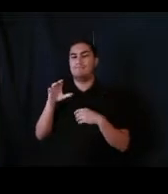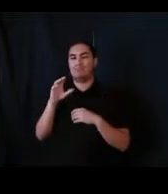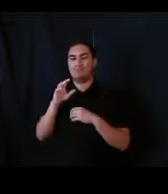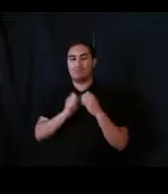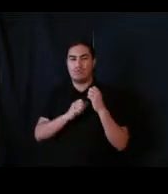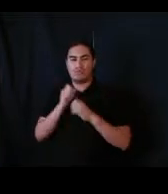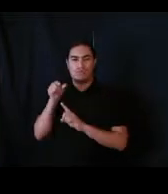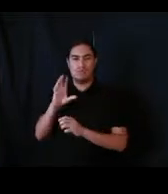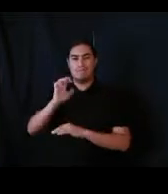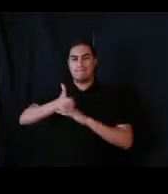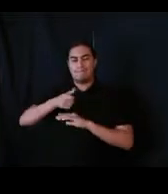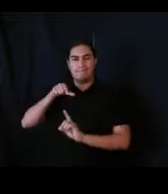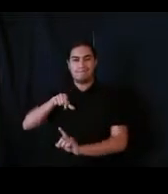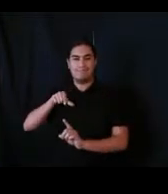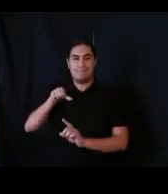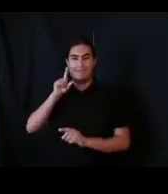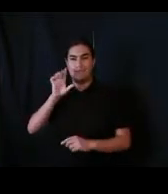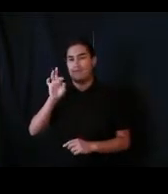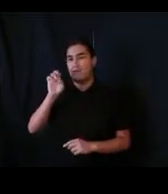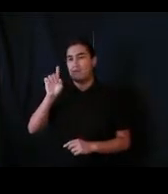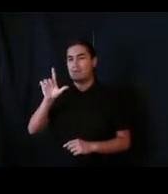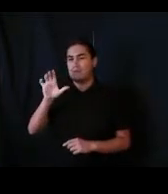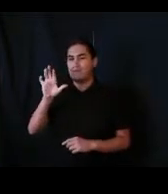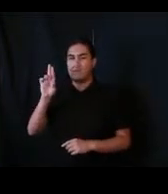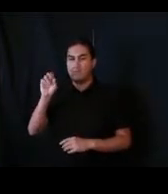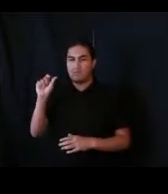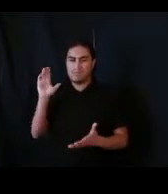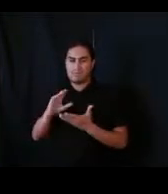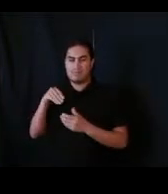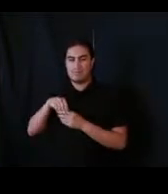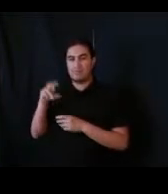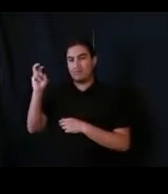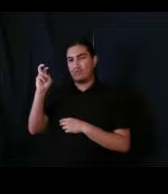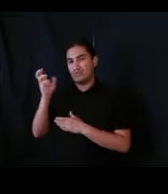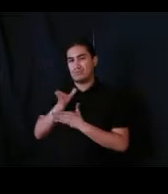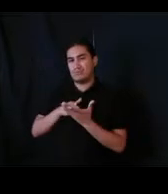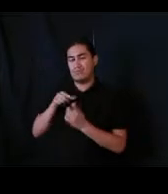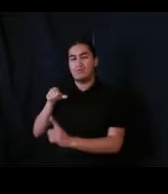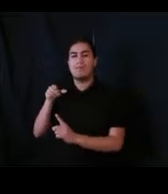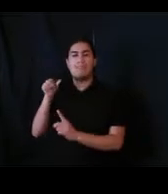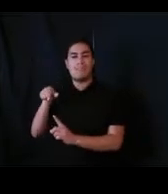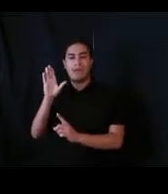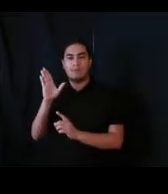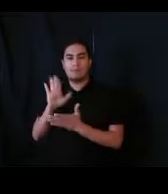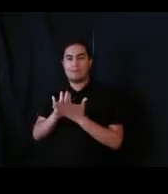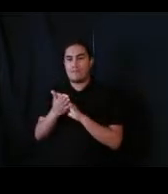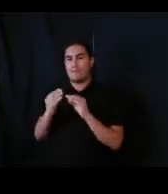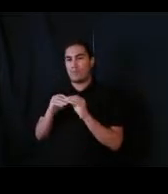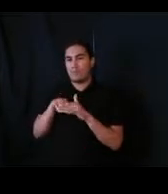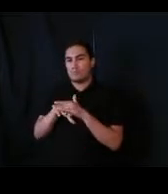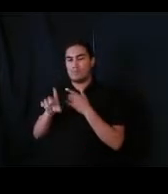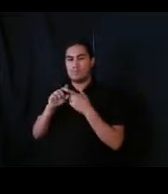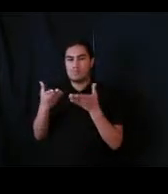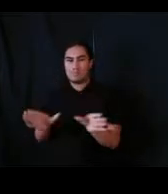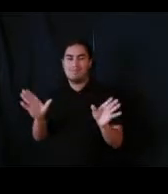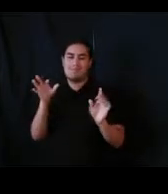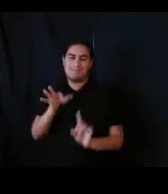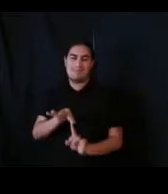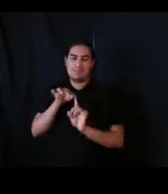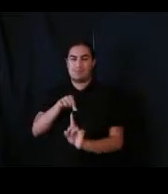the switch away from using fossil fuels in the transportation sector and would make this option more accessible to the public especially in rural communities